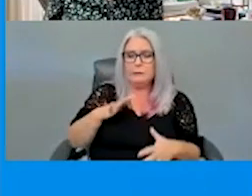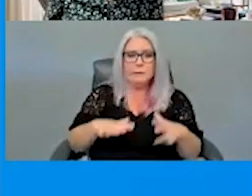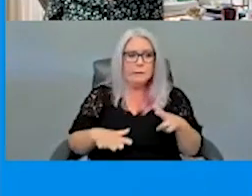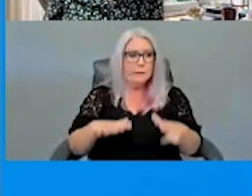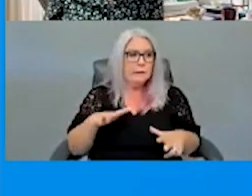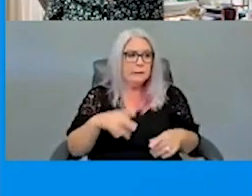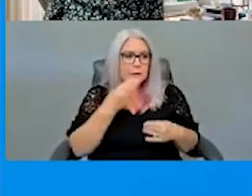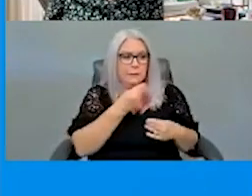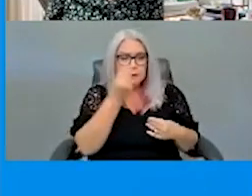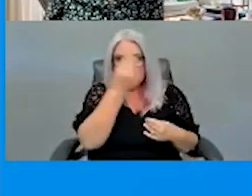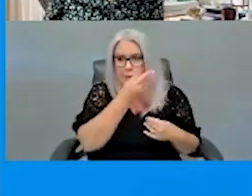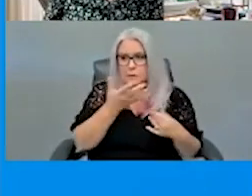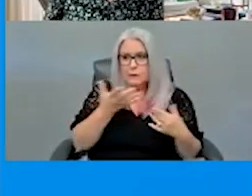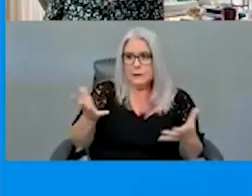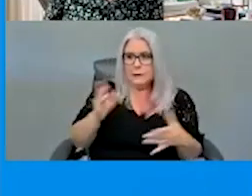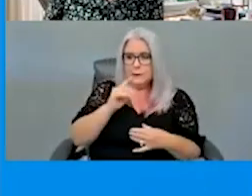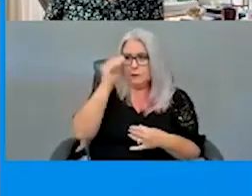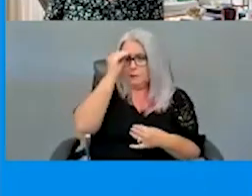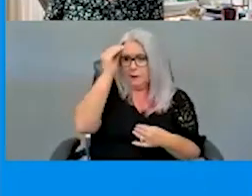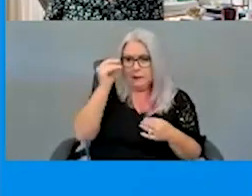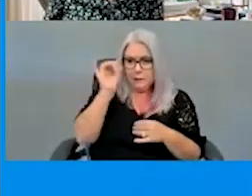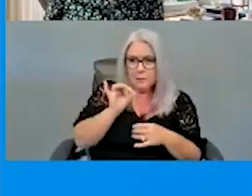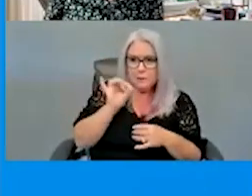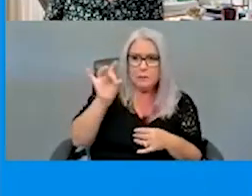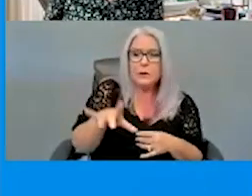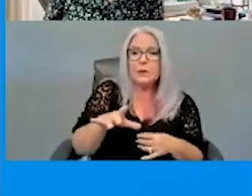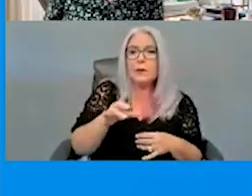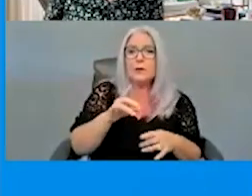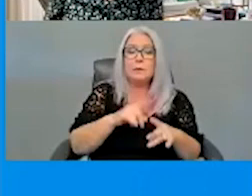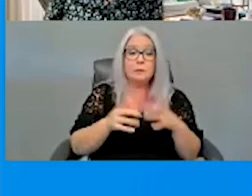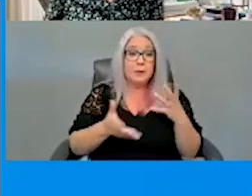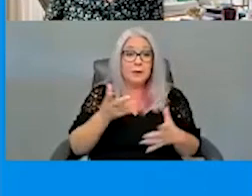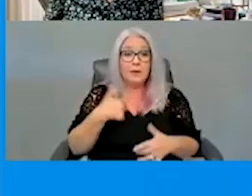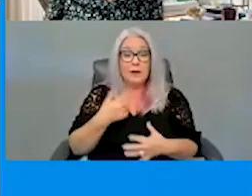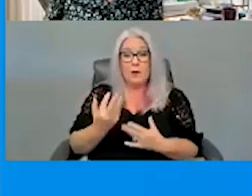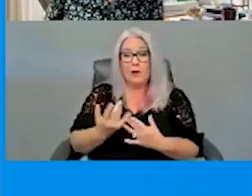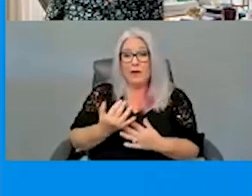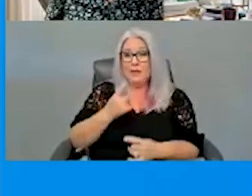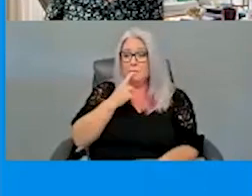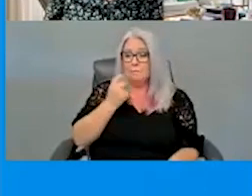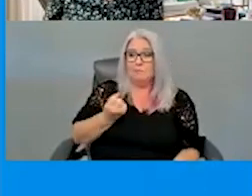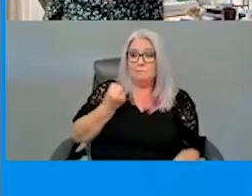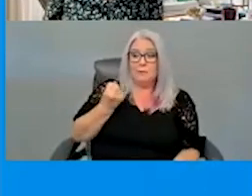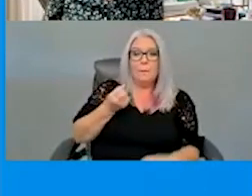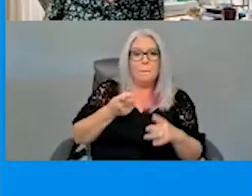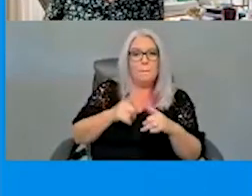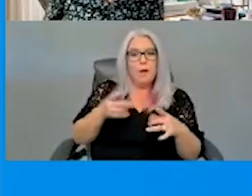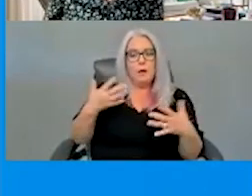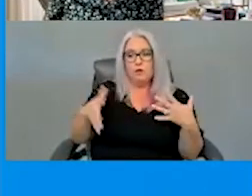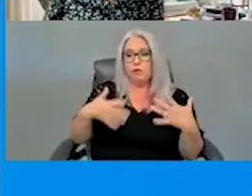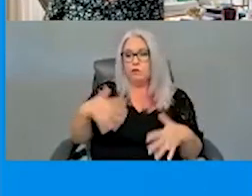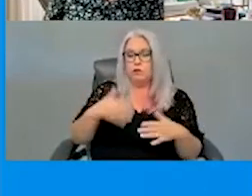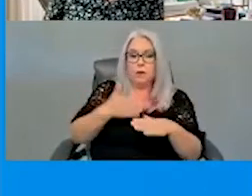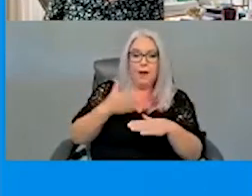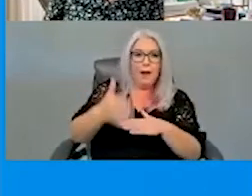process, and they may wait until what I know is not ideal, but after an emergency hits, and then